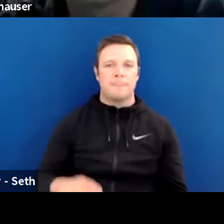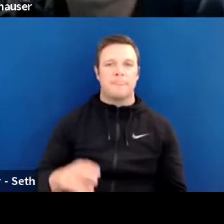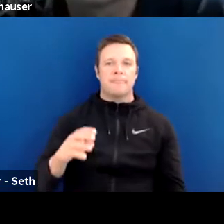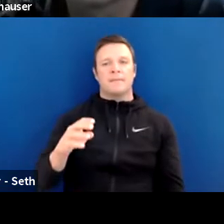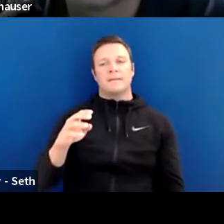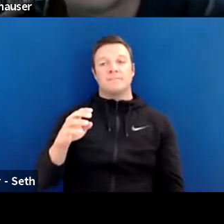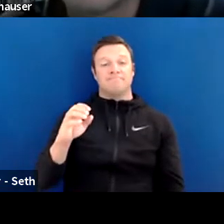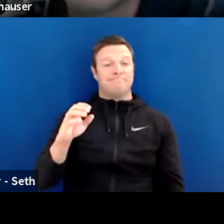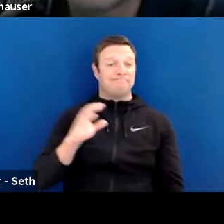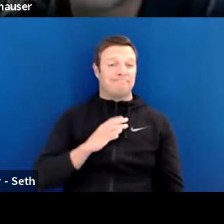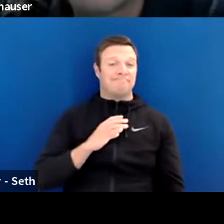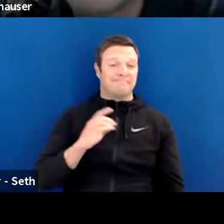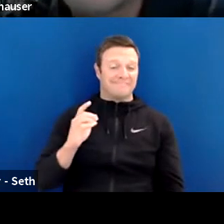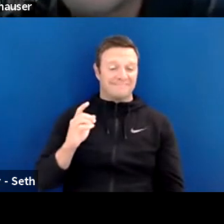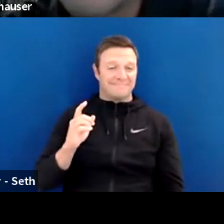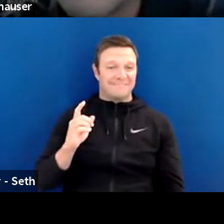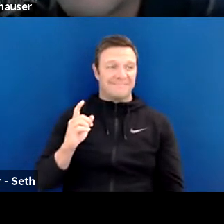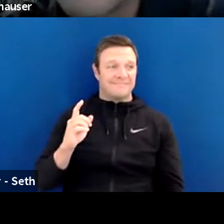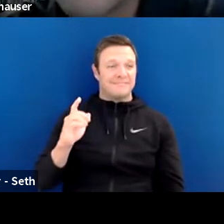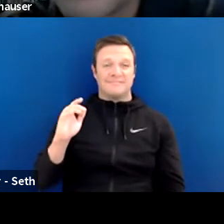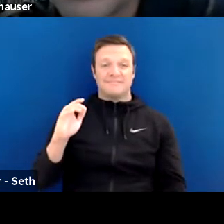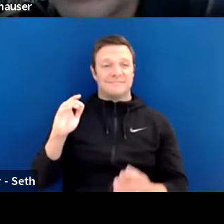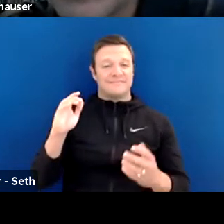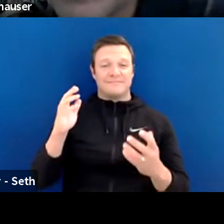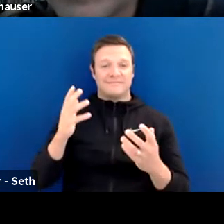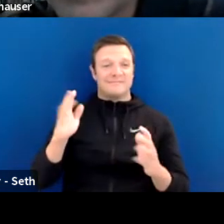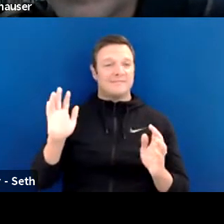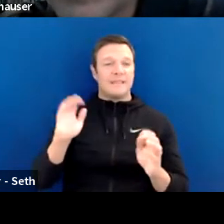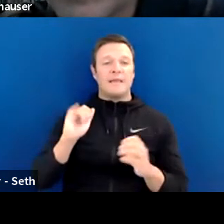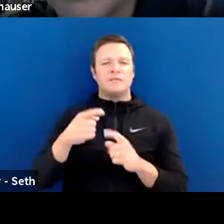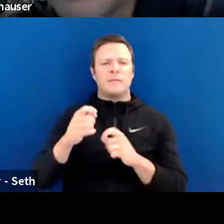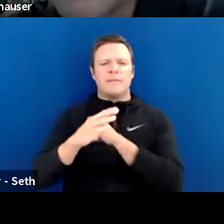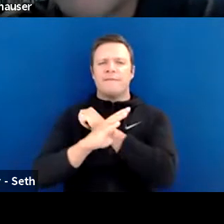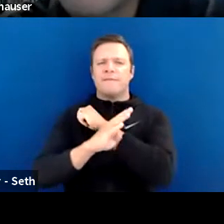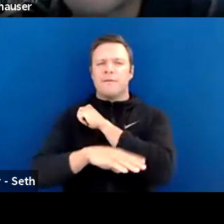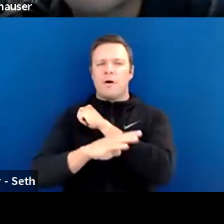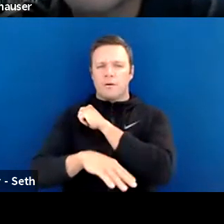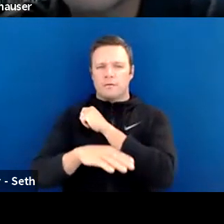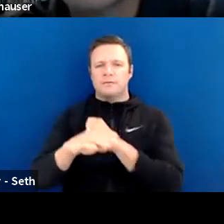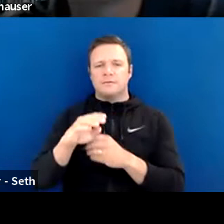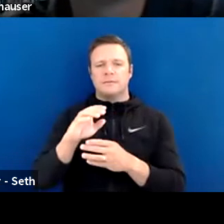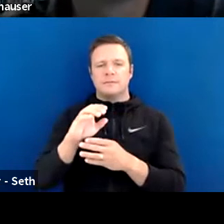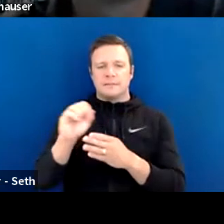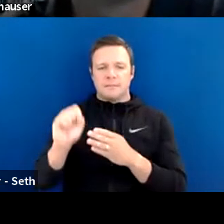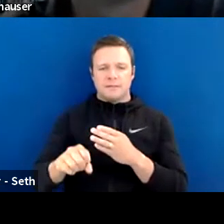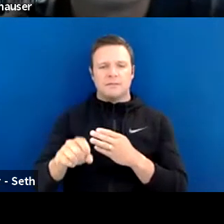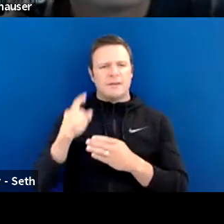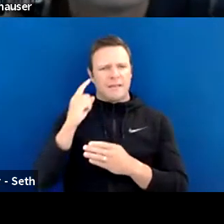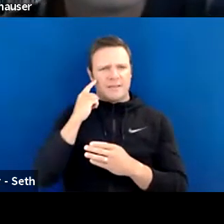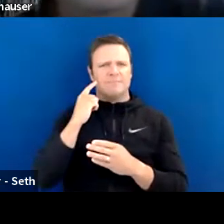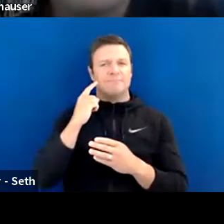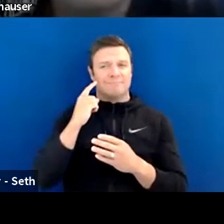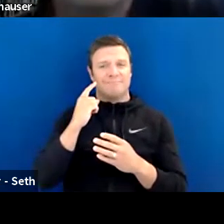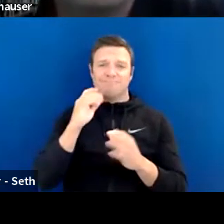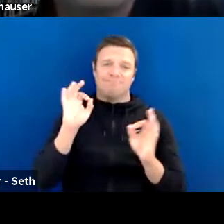So there you go. There was my grand finale. That one was from the fall semester, and I think it turned out really well, because